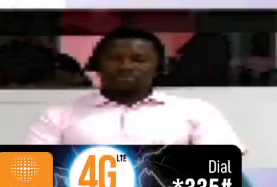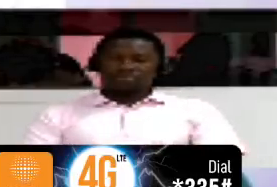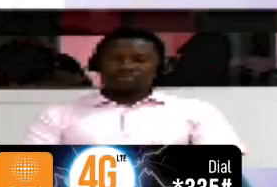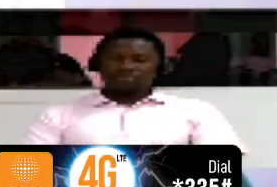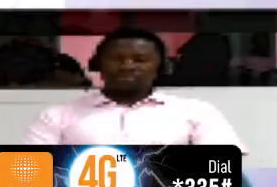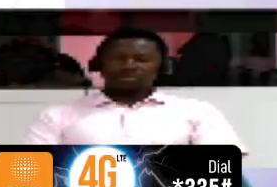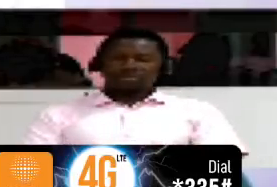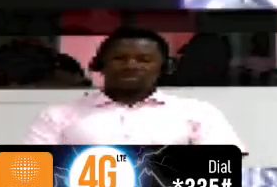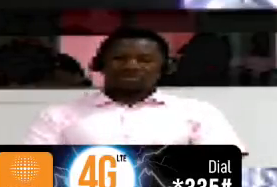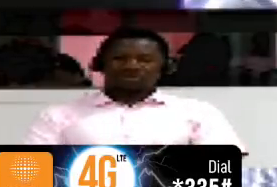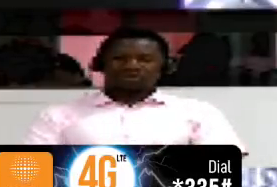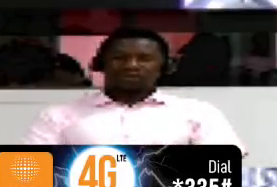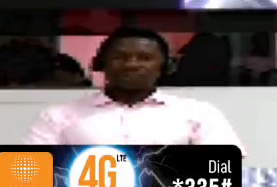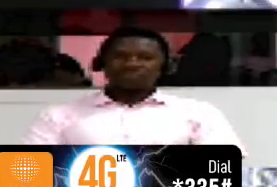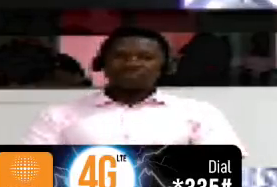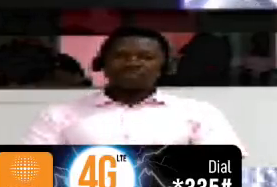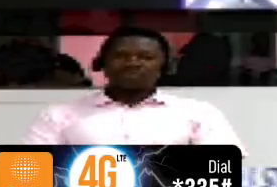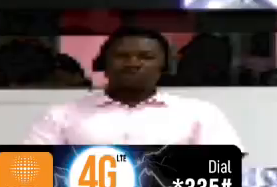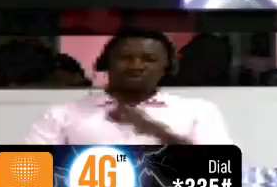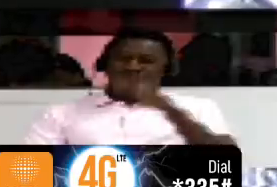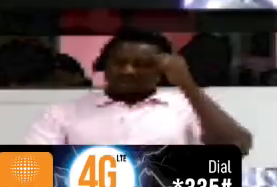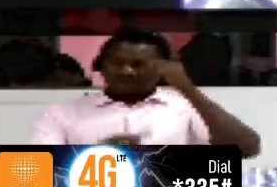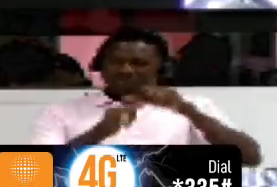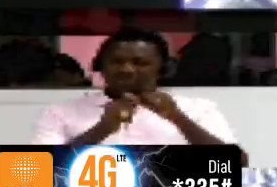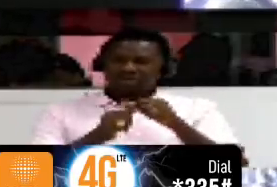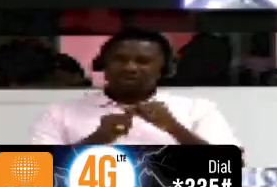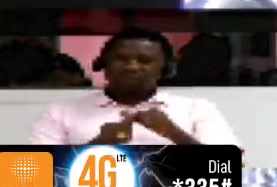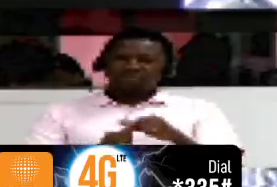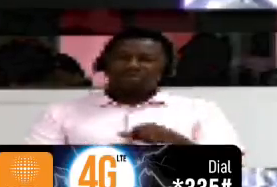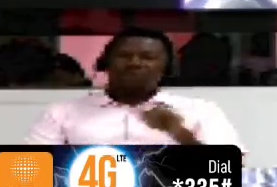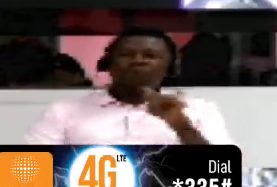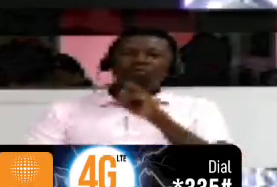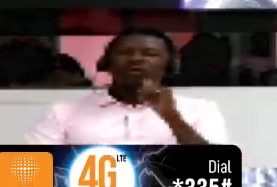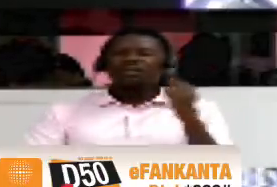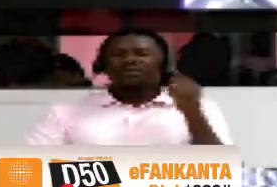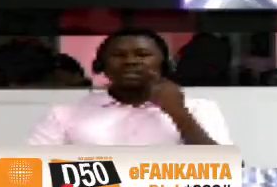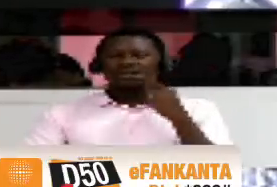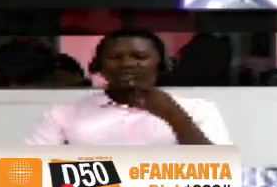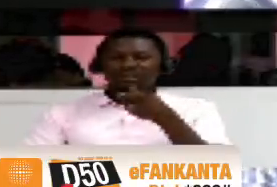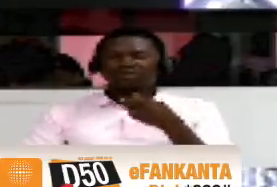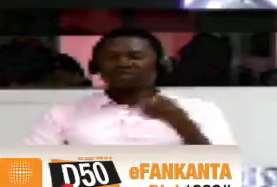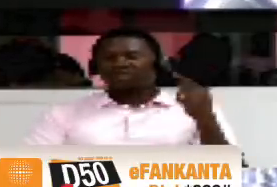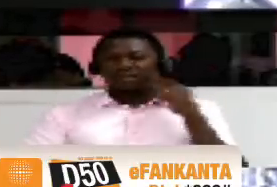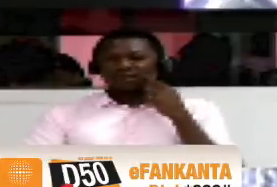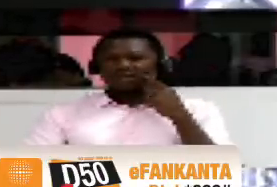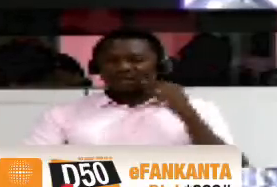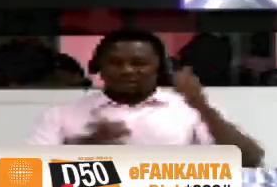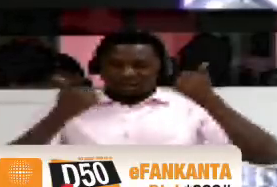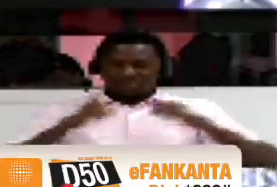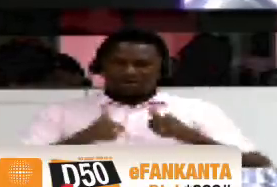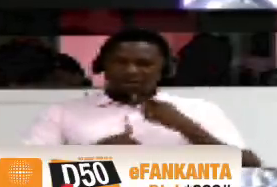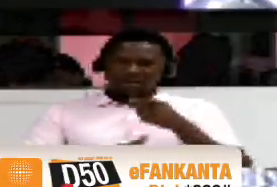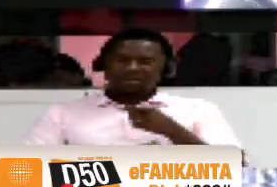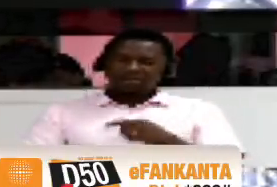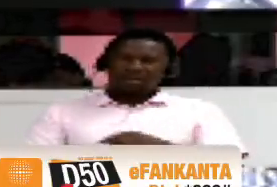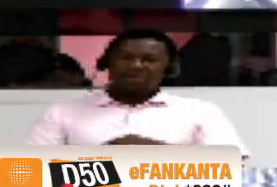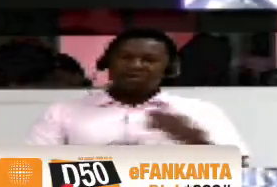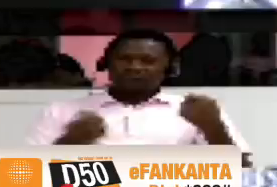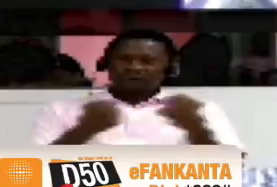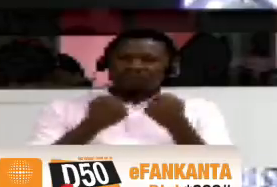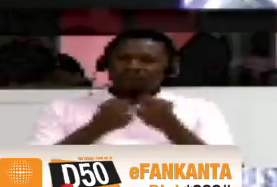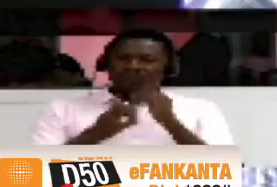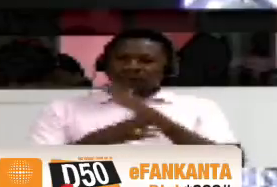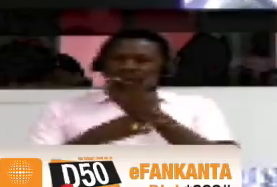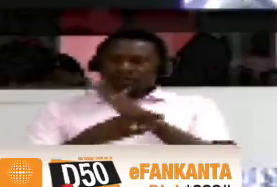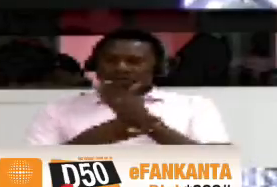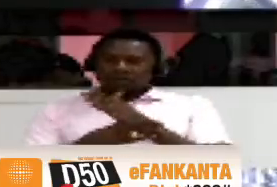he... Do you recall on which date this occurred, this event that you're talking about, the fight